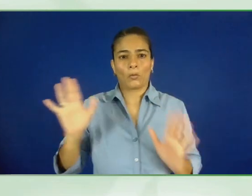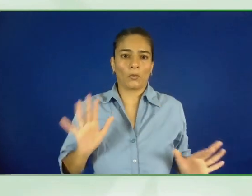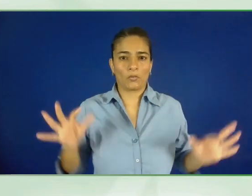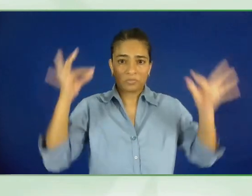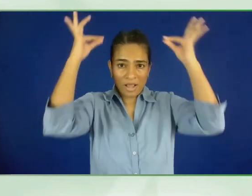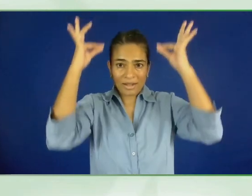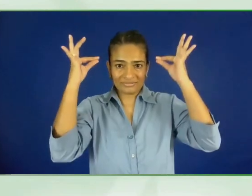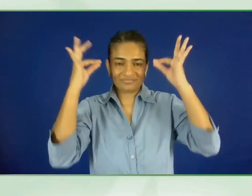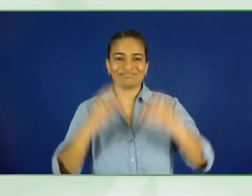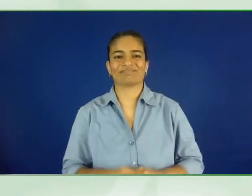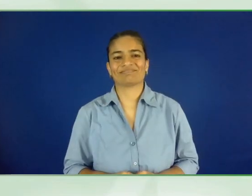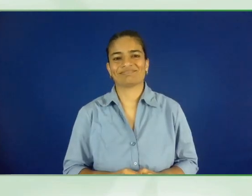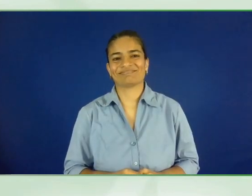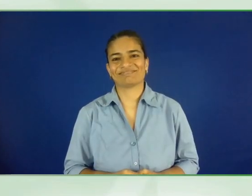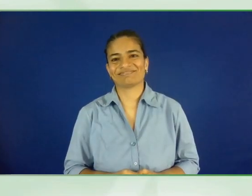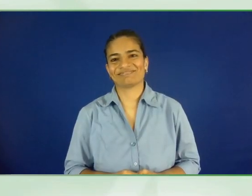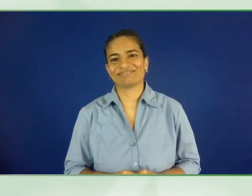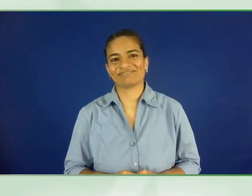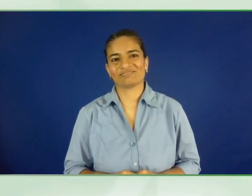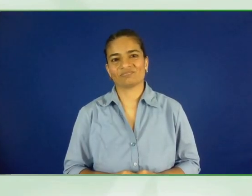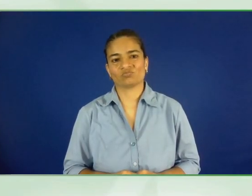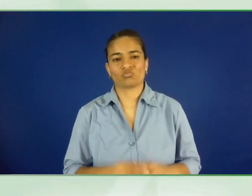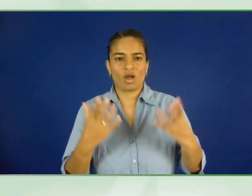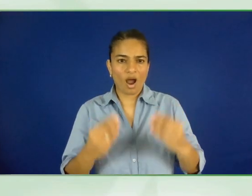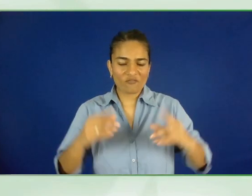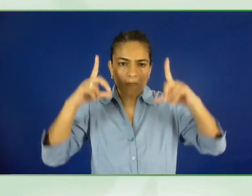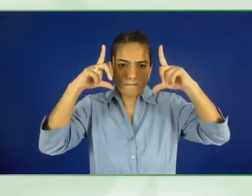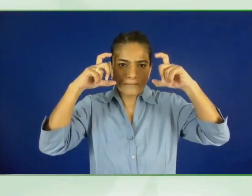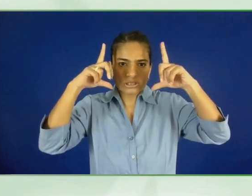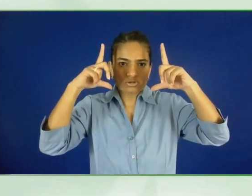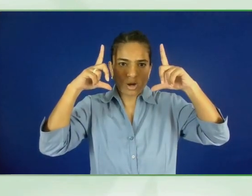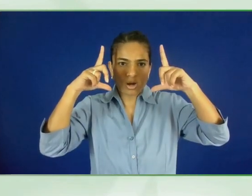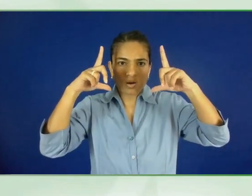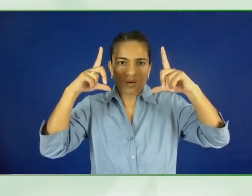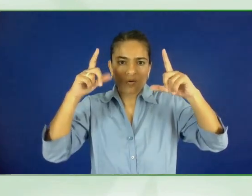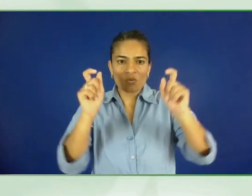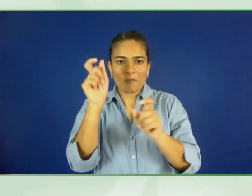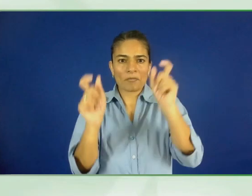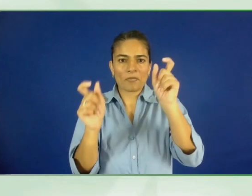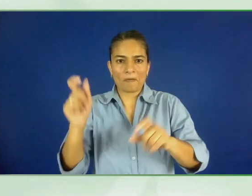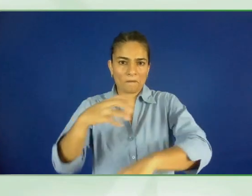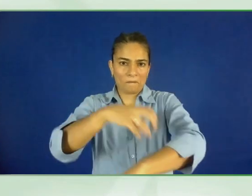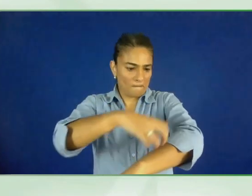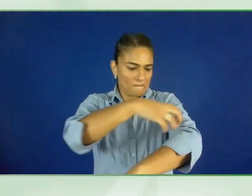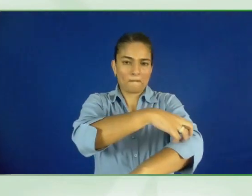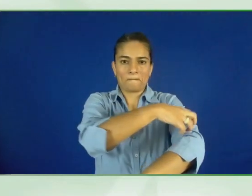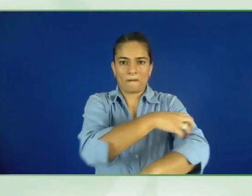shirt which has pictures of grouse on it, and I'm also wearing a hat.